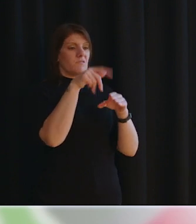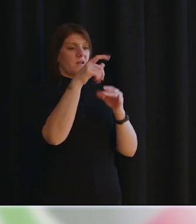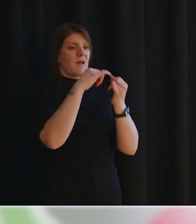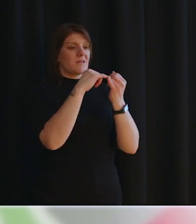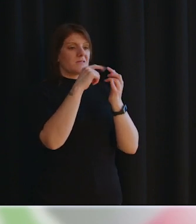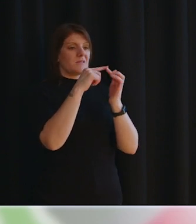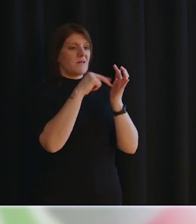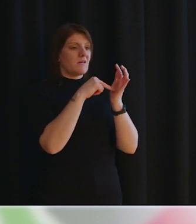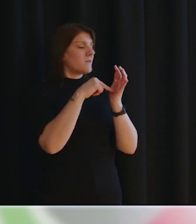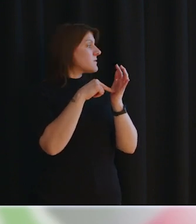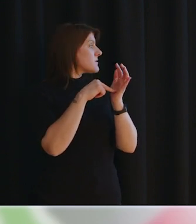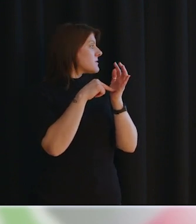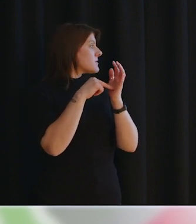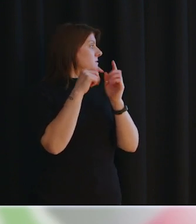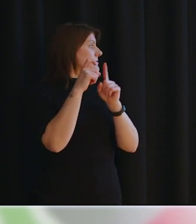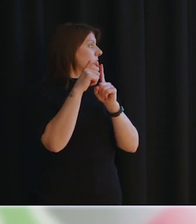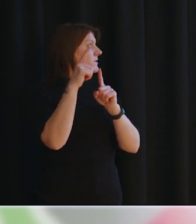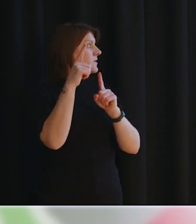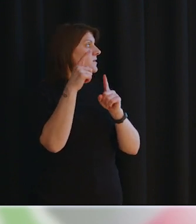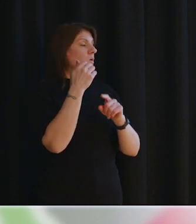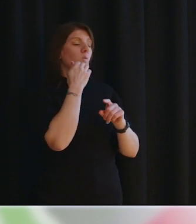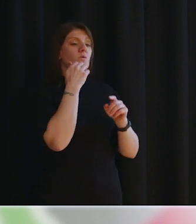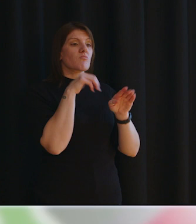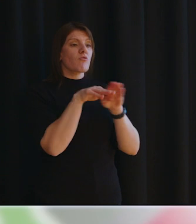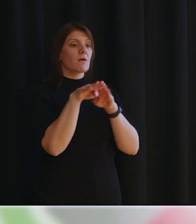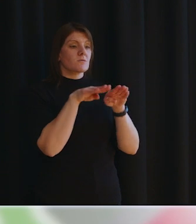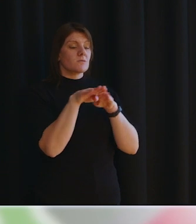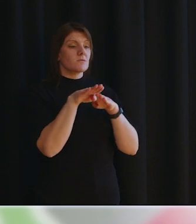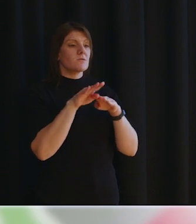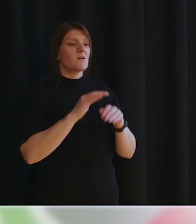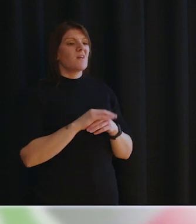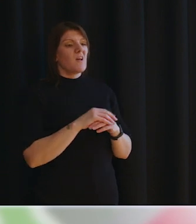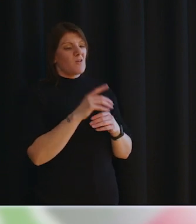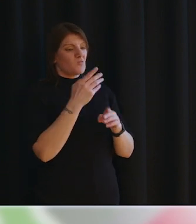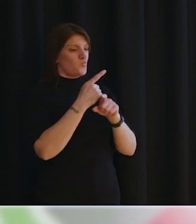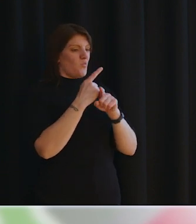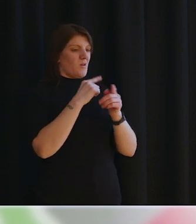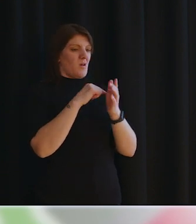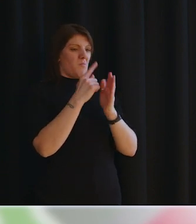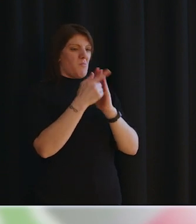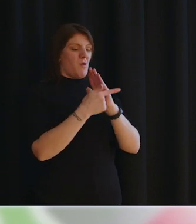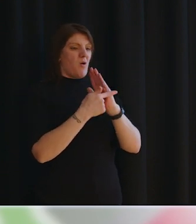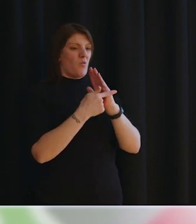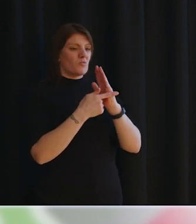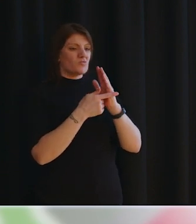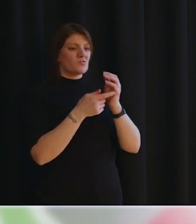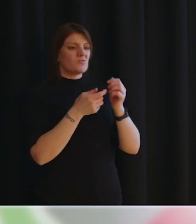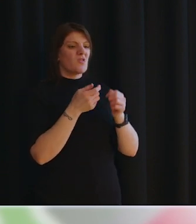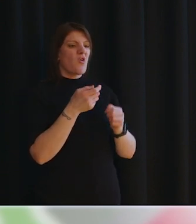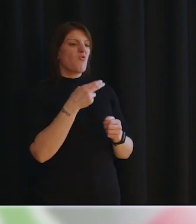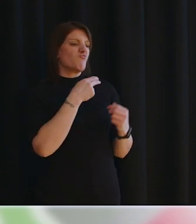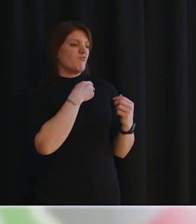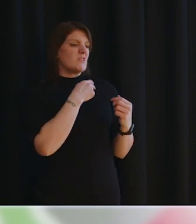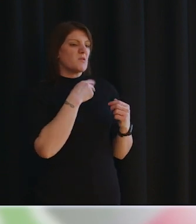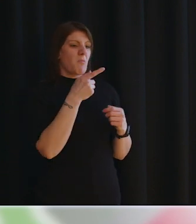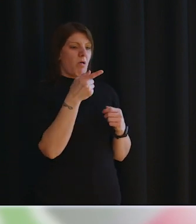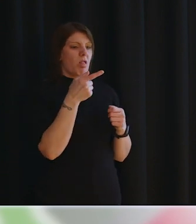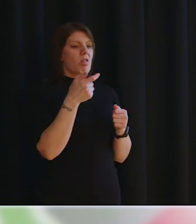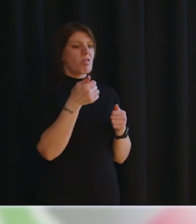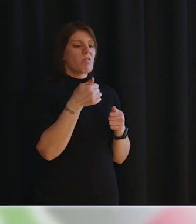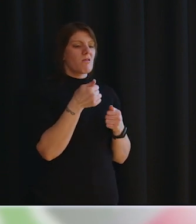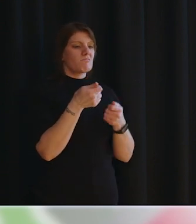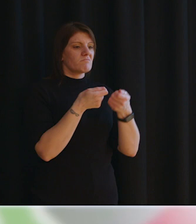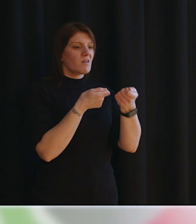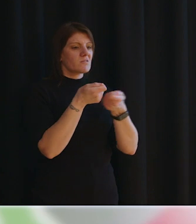one right at the top is the Equalities Act. That's around reasonable adjustments, and that's around discrimination for people